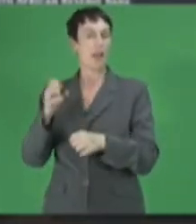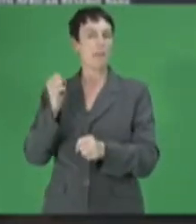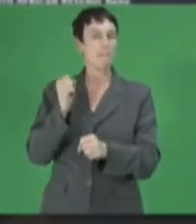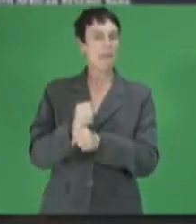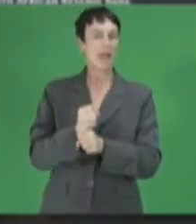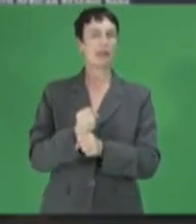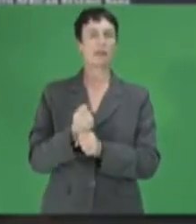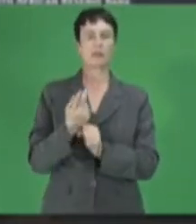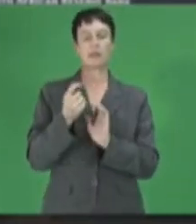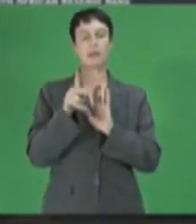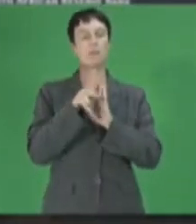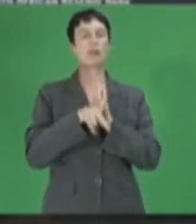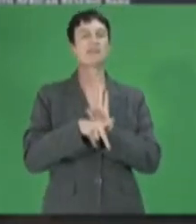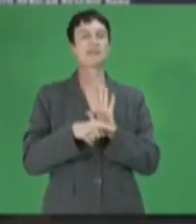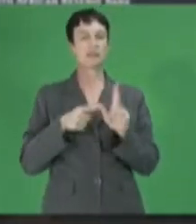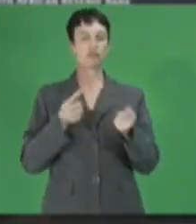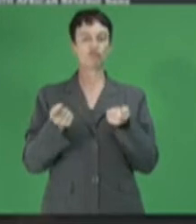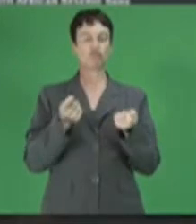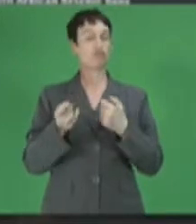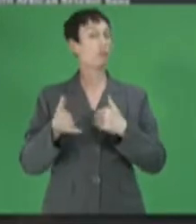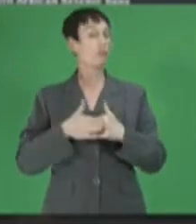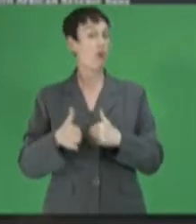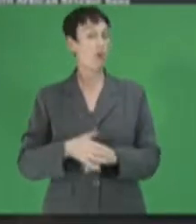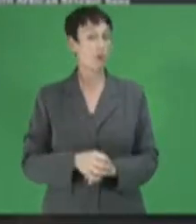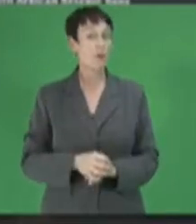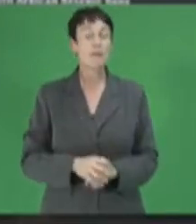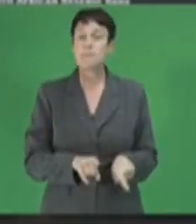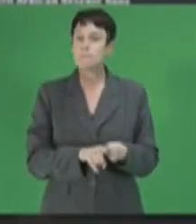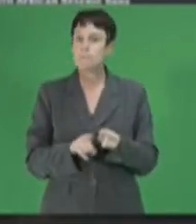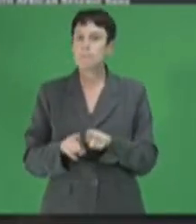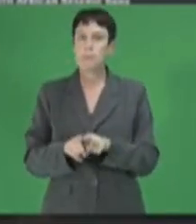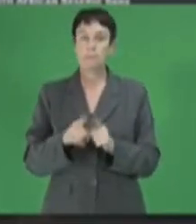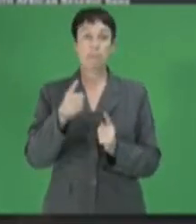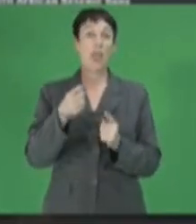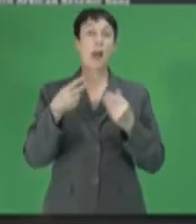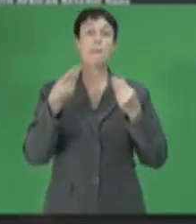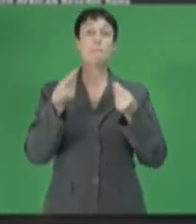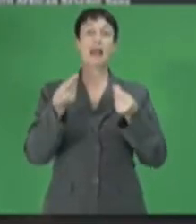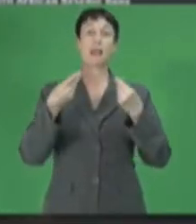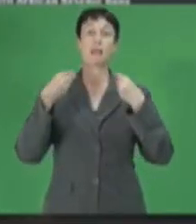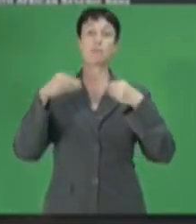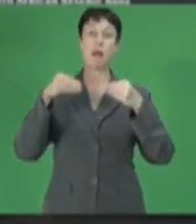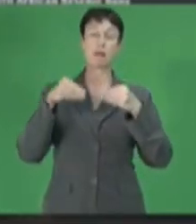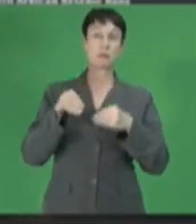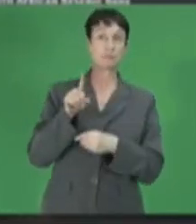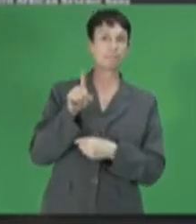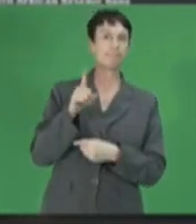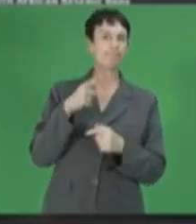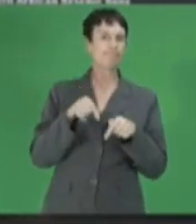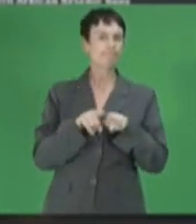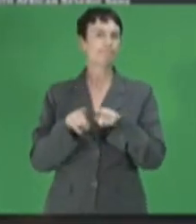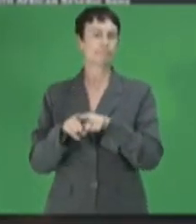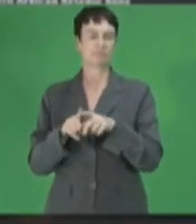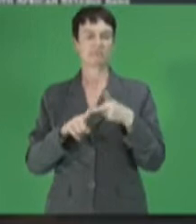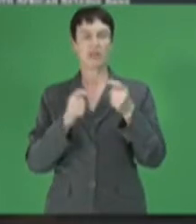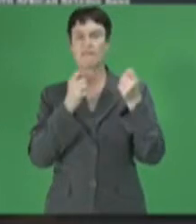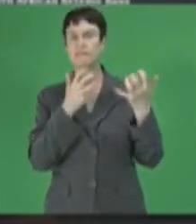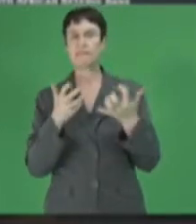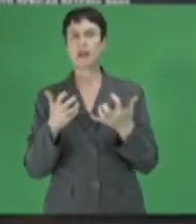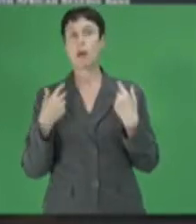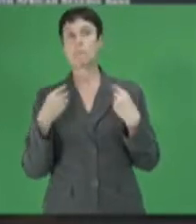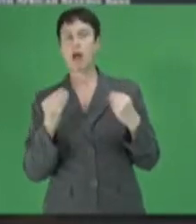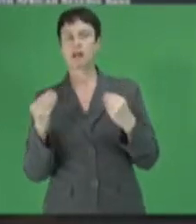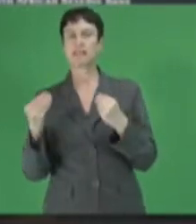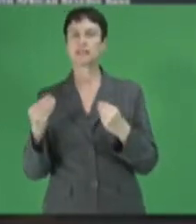policy. But we also made some interventions on the money market side, in the financial markets, in the